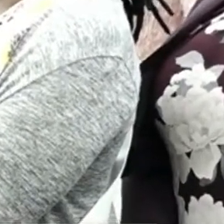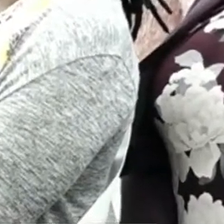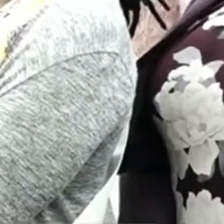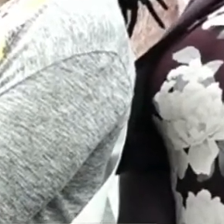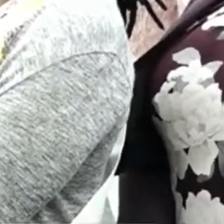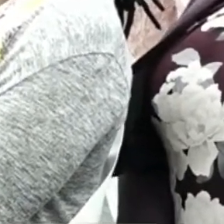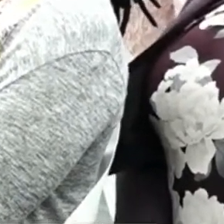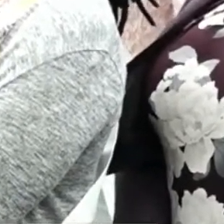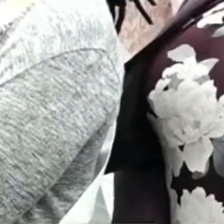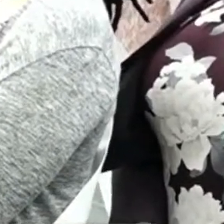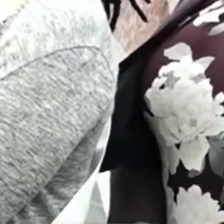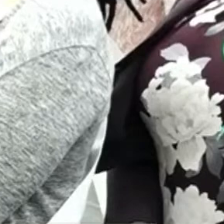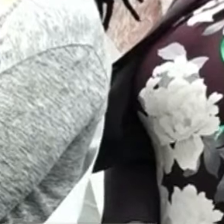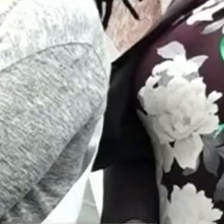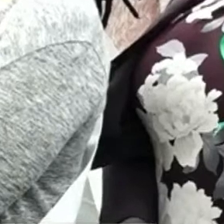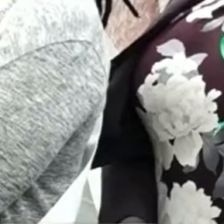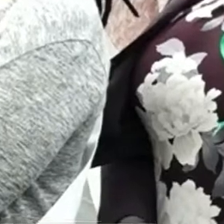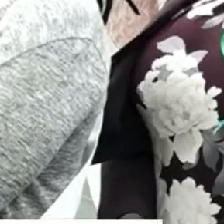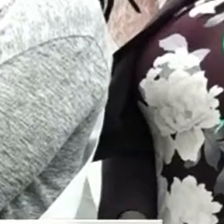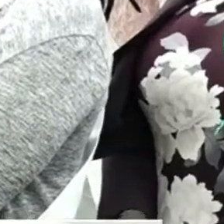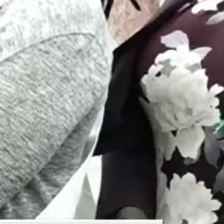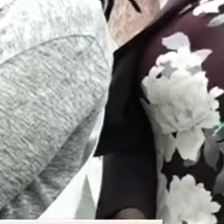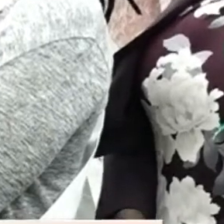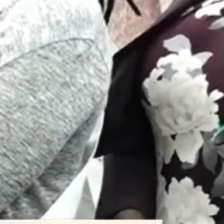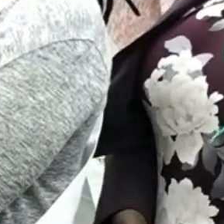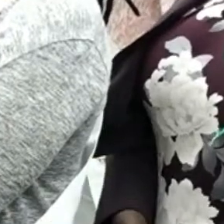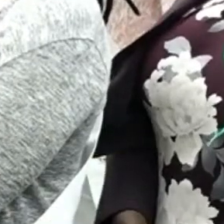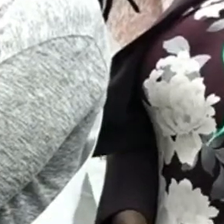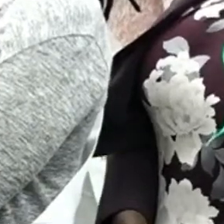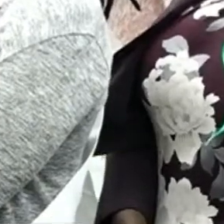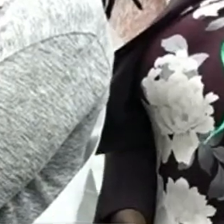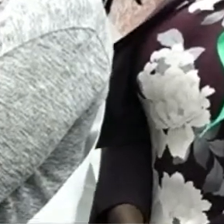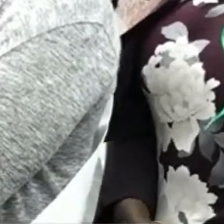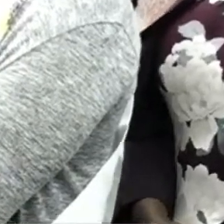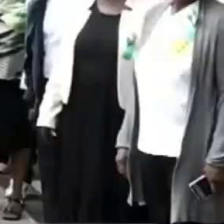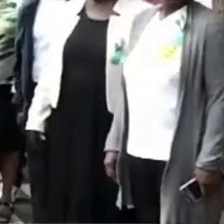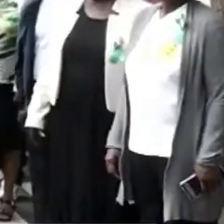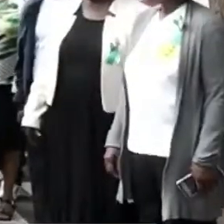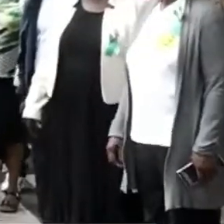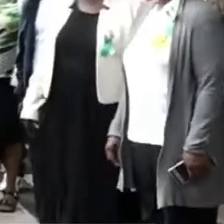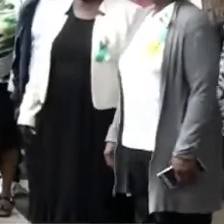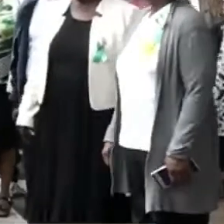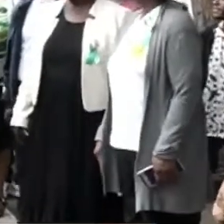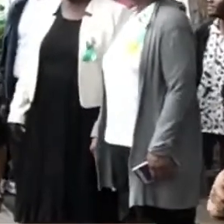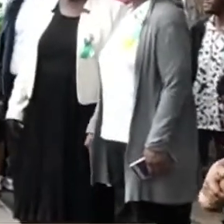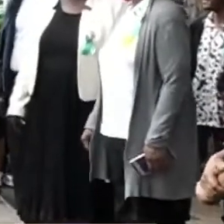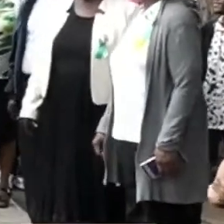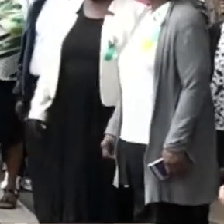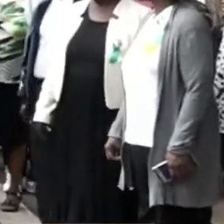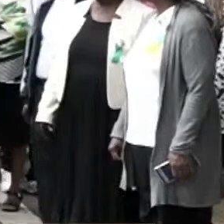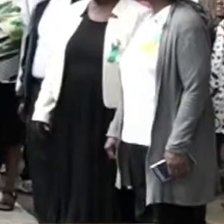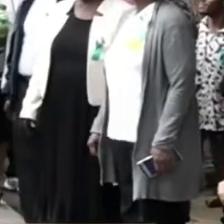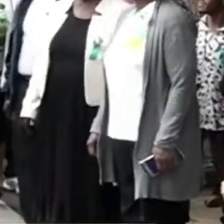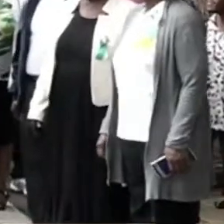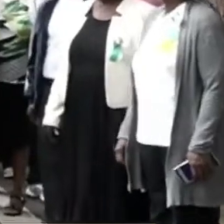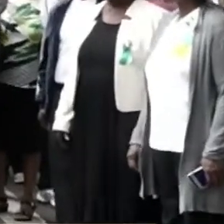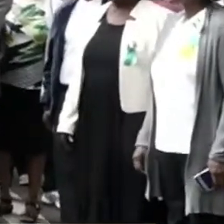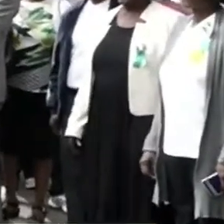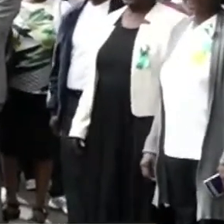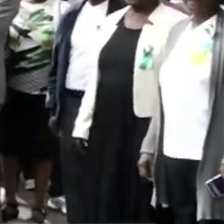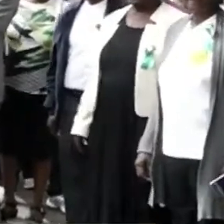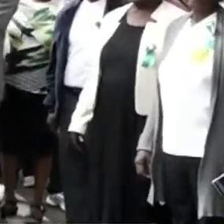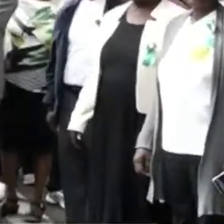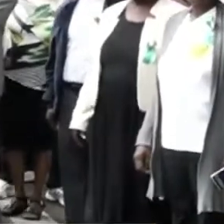university fraternity. The commencement of the Awareness Week was officiated by the university's Vice-Chancellor, Professor Paul